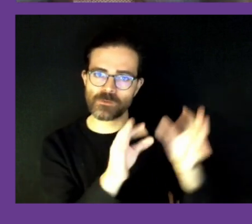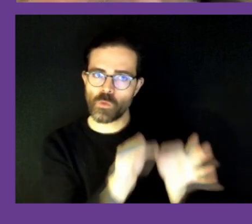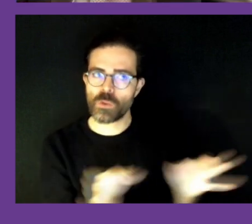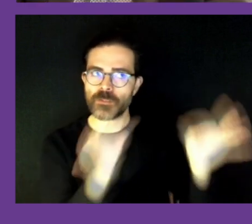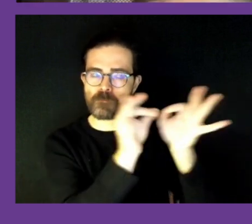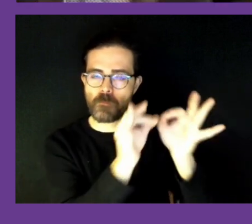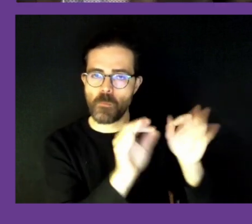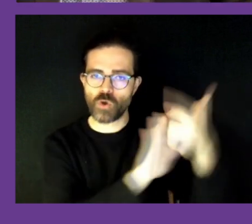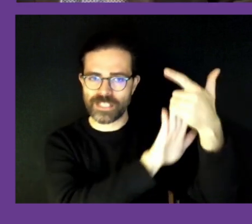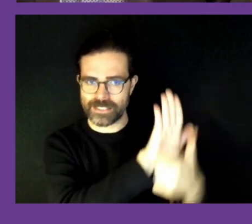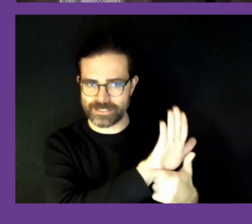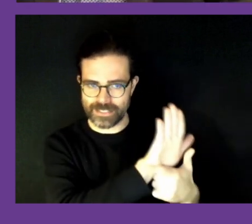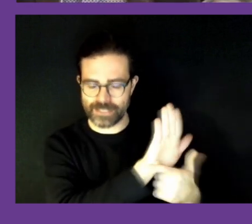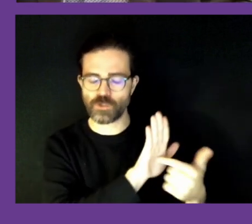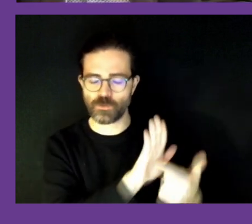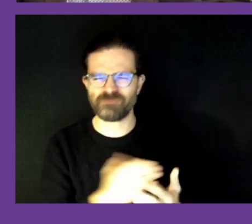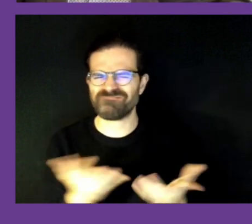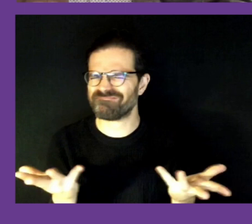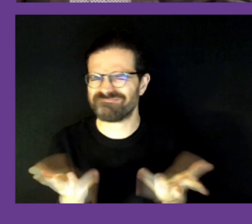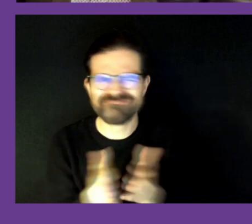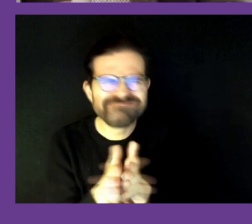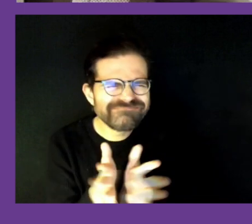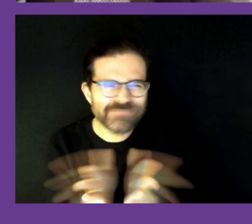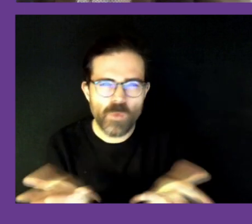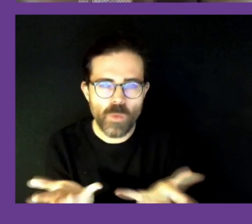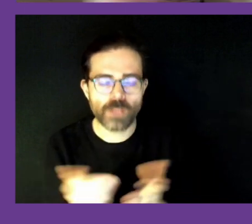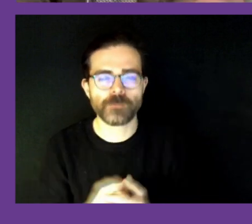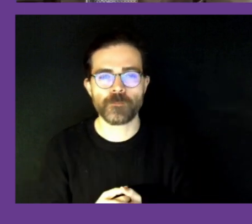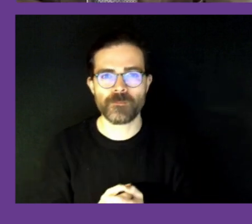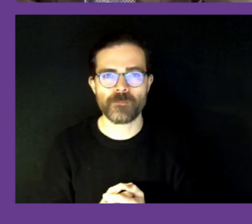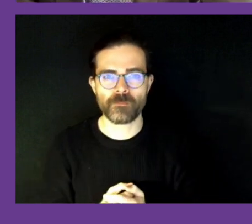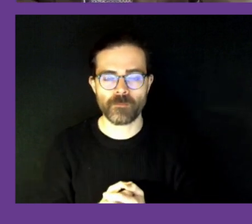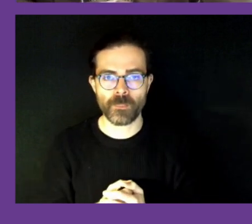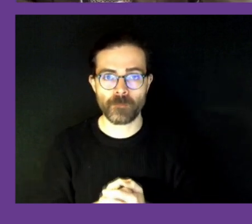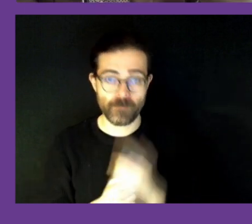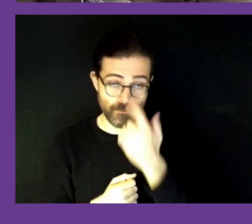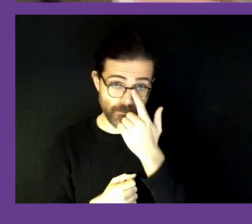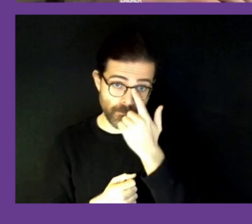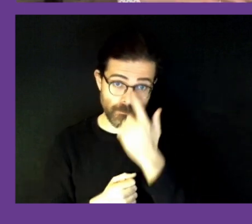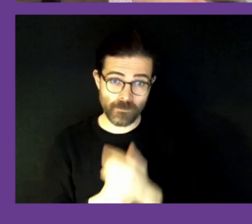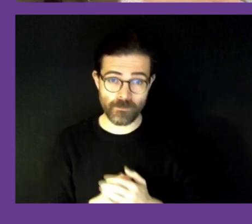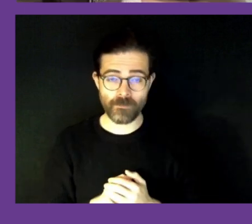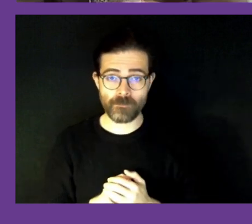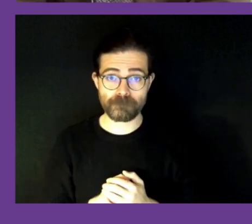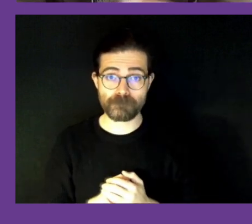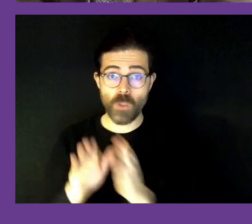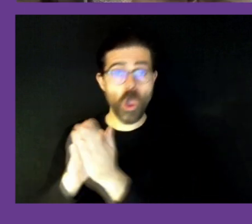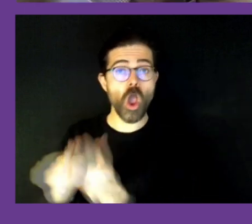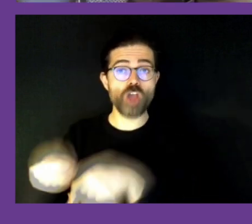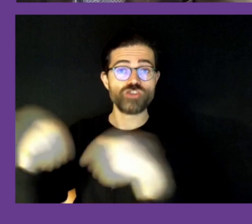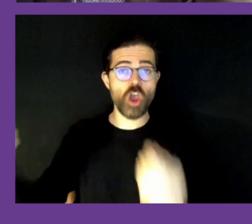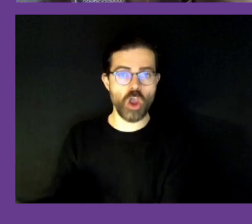means once the European Commission has checked them and has published the reference in the official journal of the European